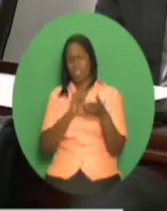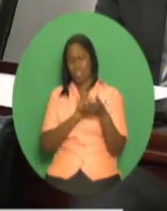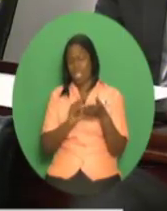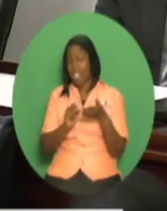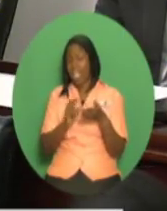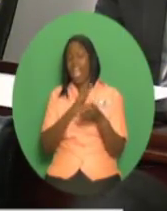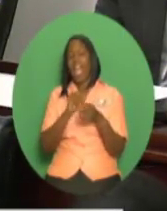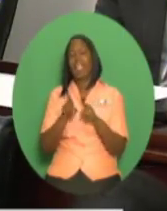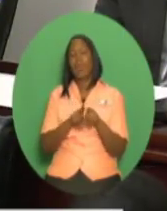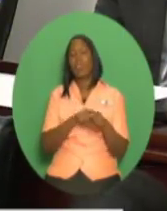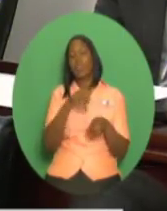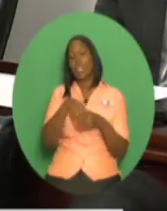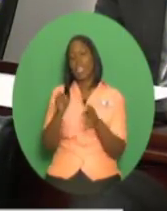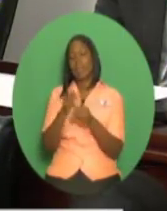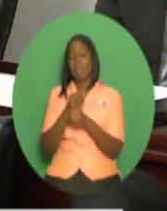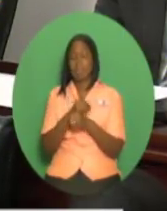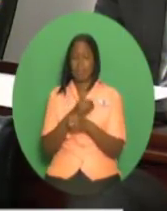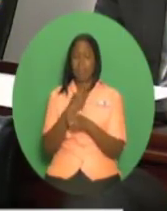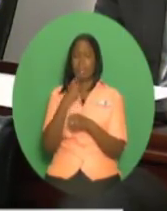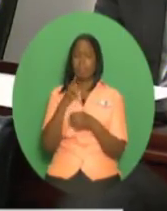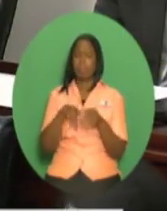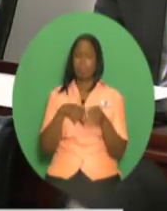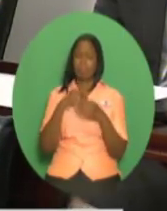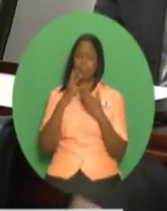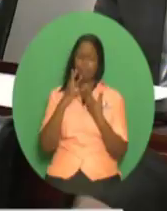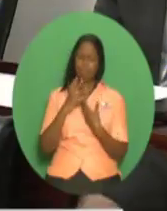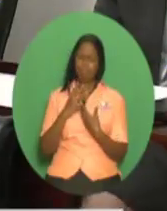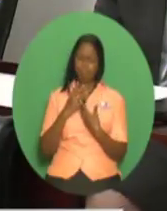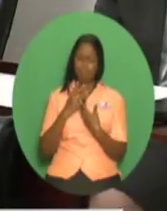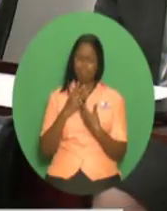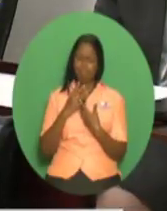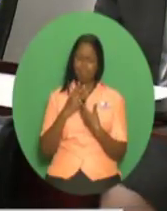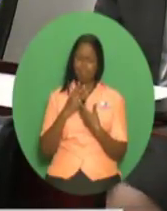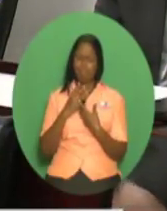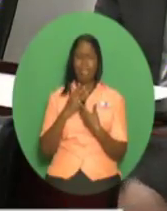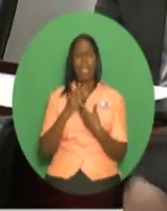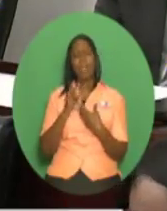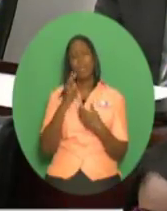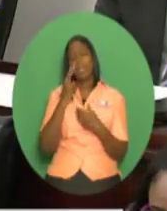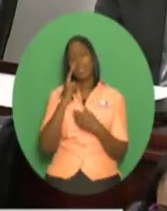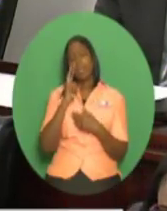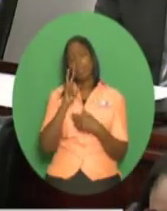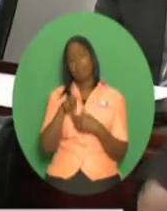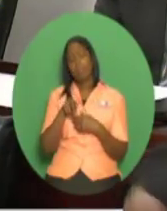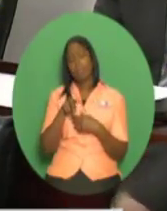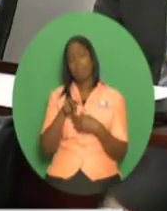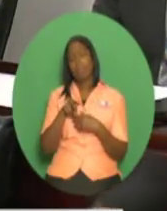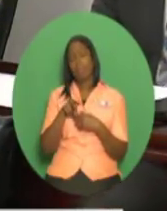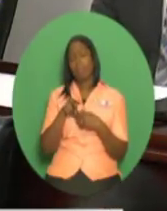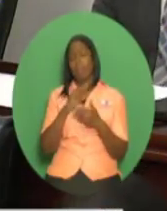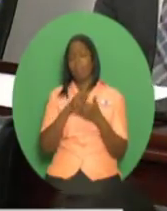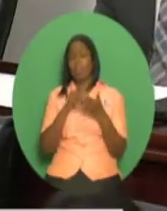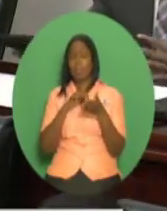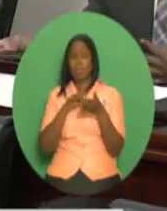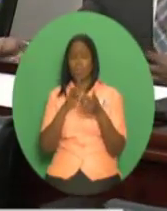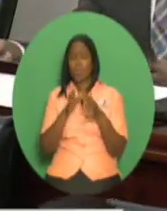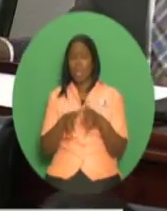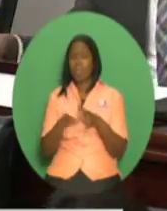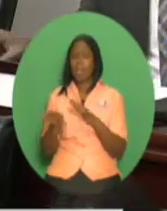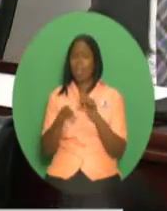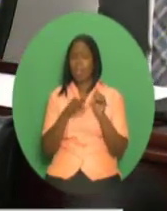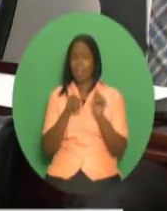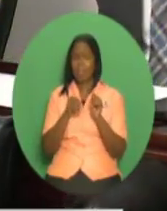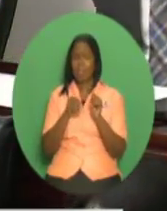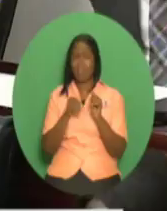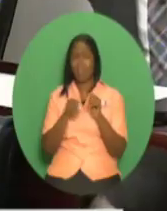very sad in some instances when we see students leaving the primary school after